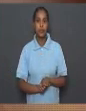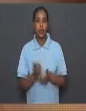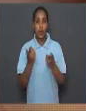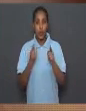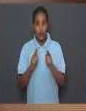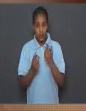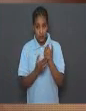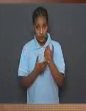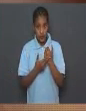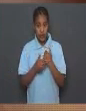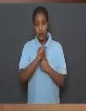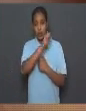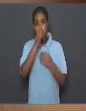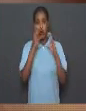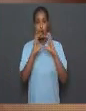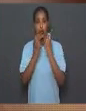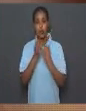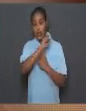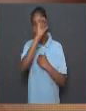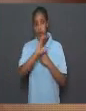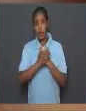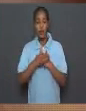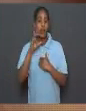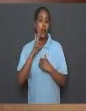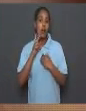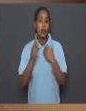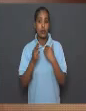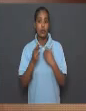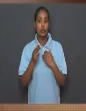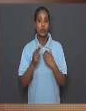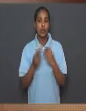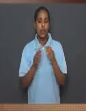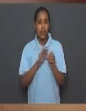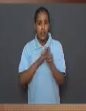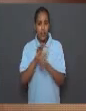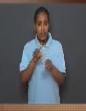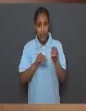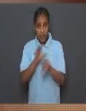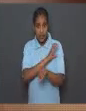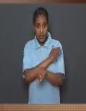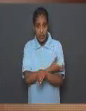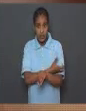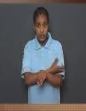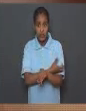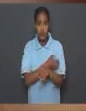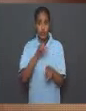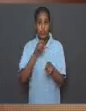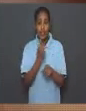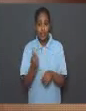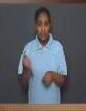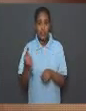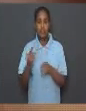When stored at room temperature, rubber stores enough kinetic energy so that